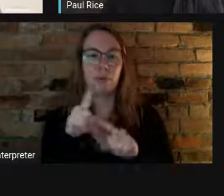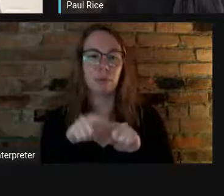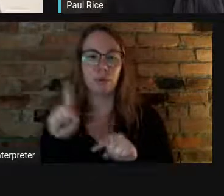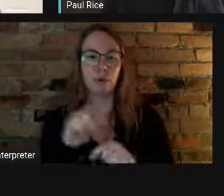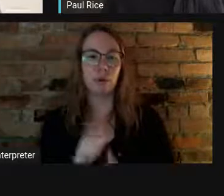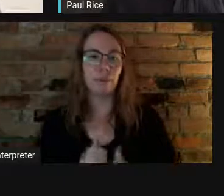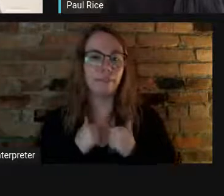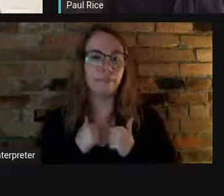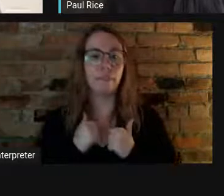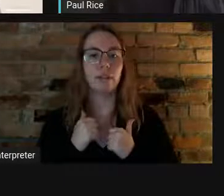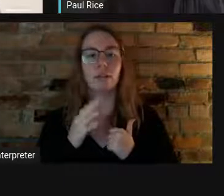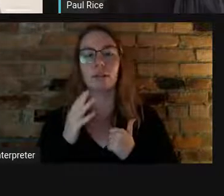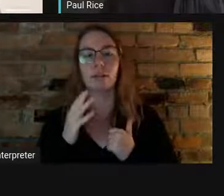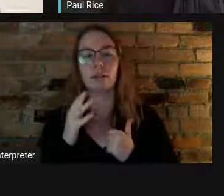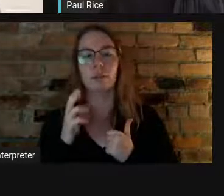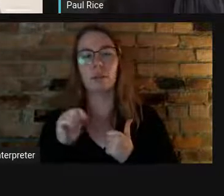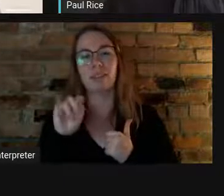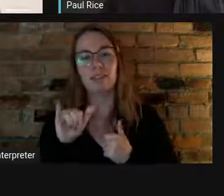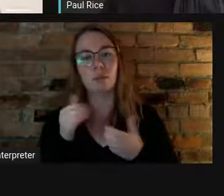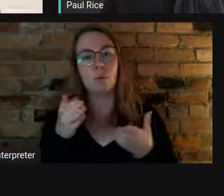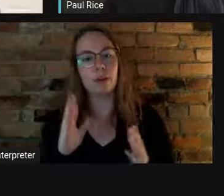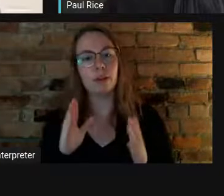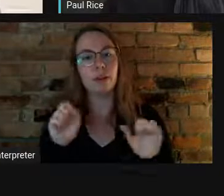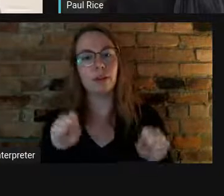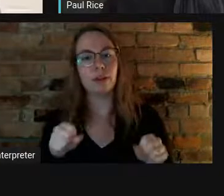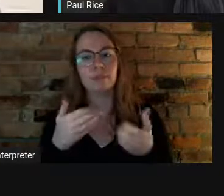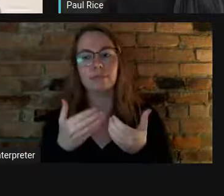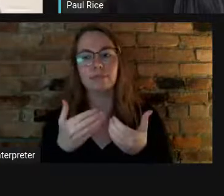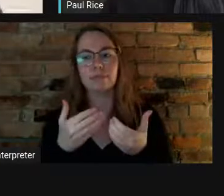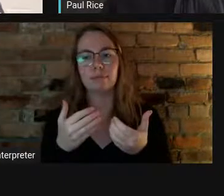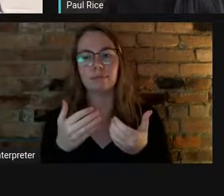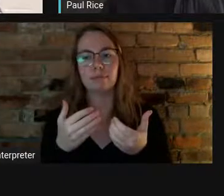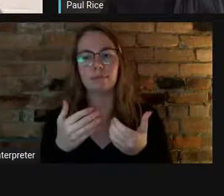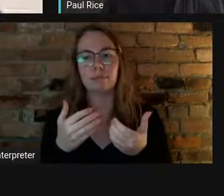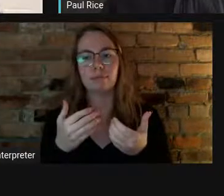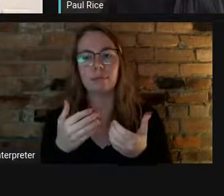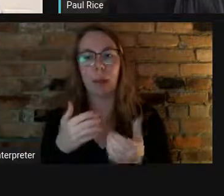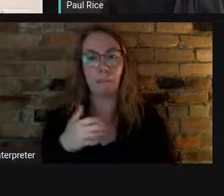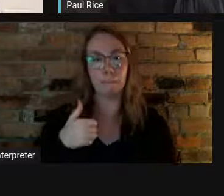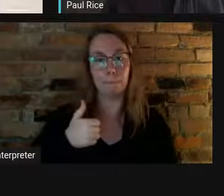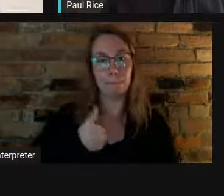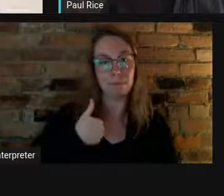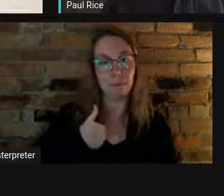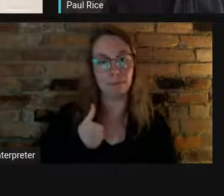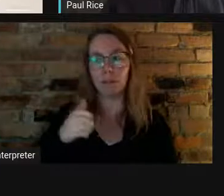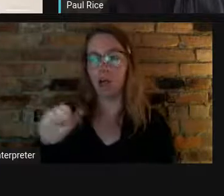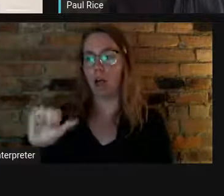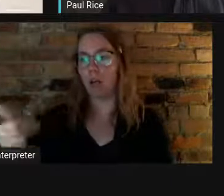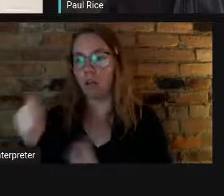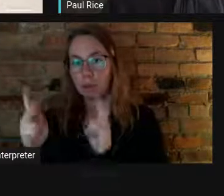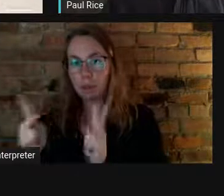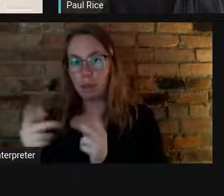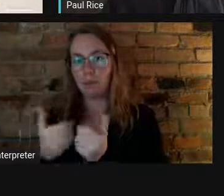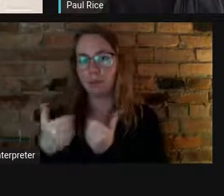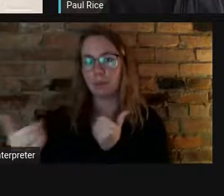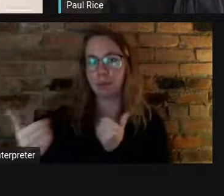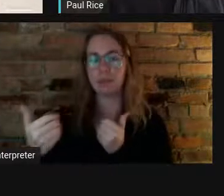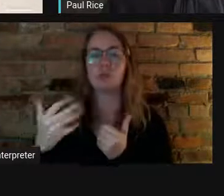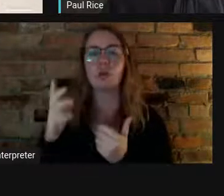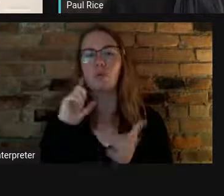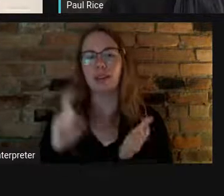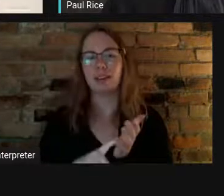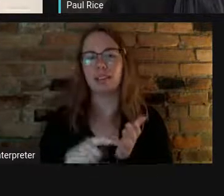It's a way of kind of separating yourself from the other. So it's more of, I am one of them, but I'm